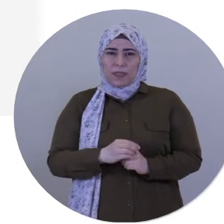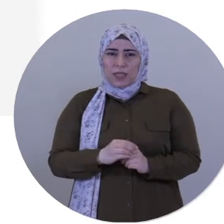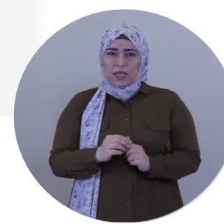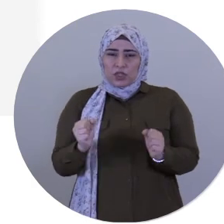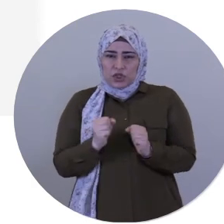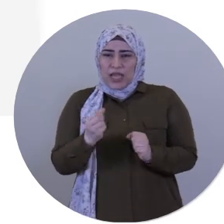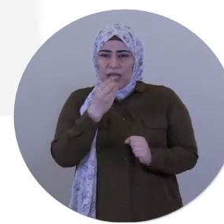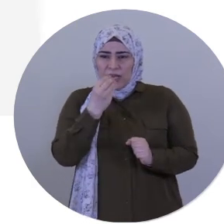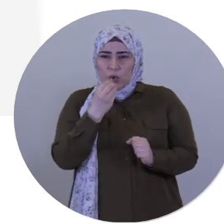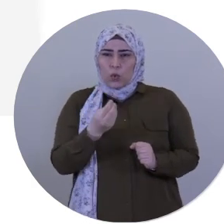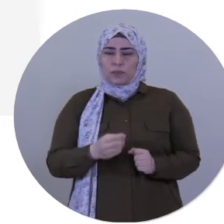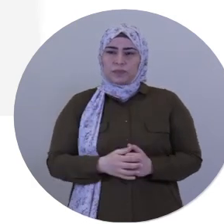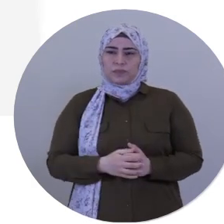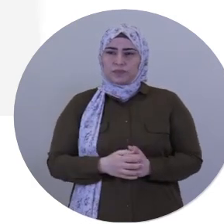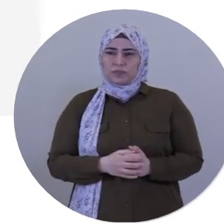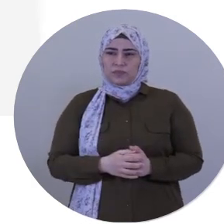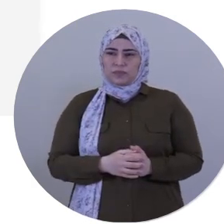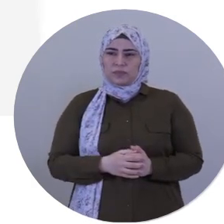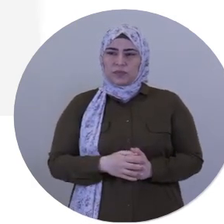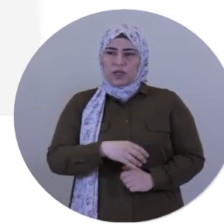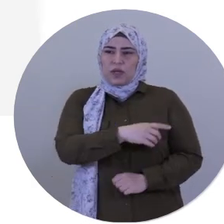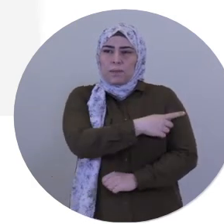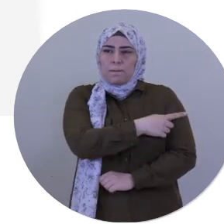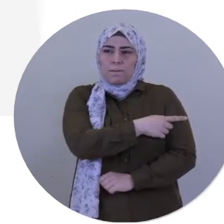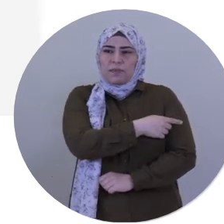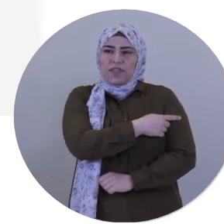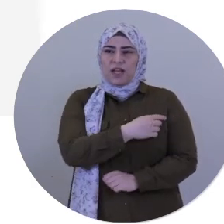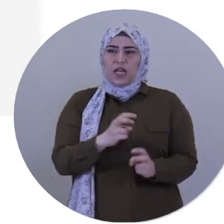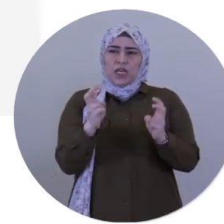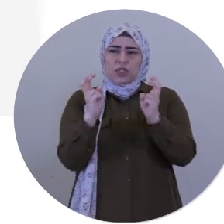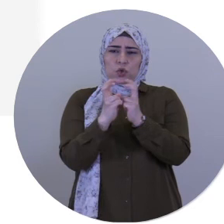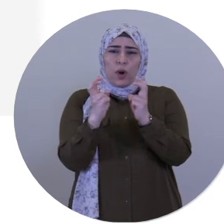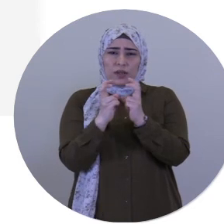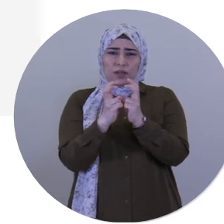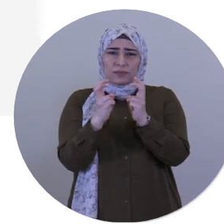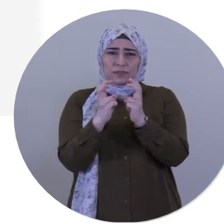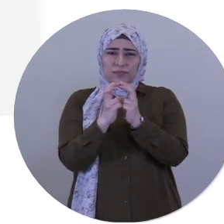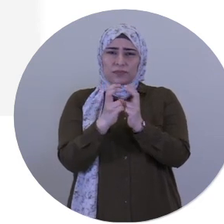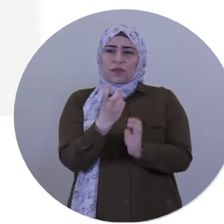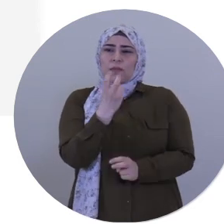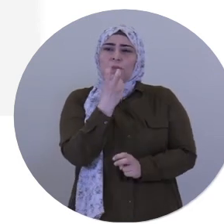and raccoons do. So, other animals live on what they saved. This is another idea.